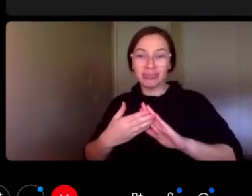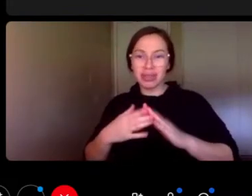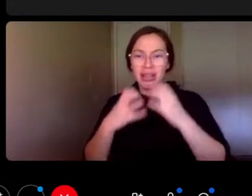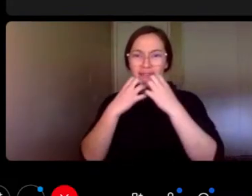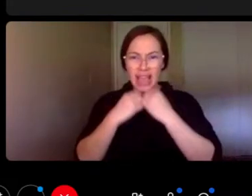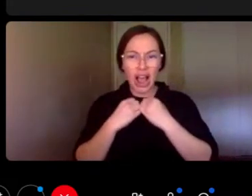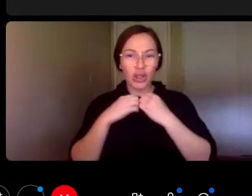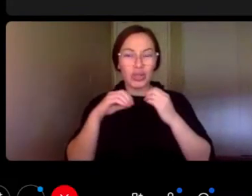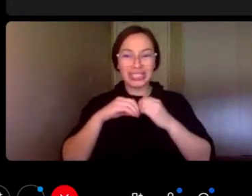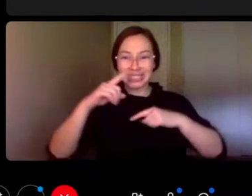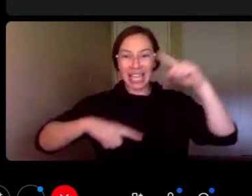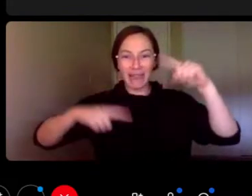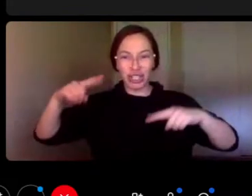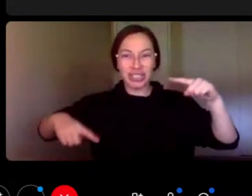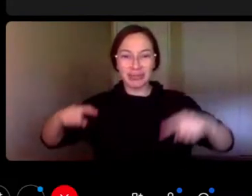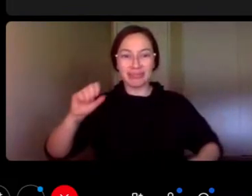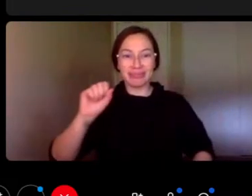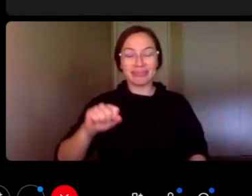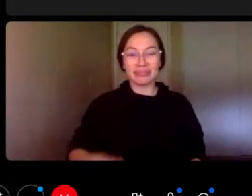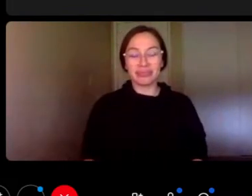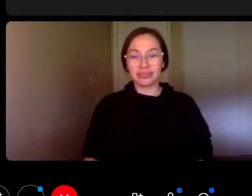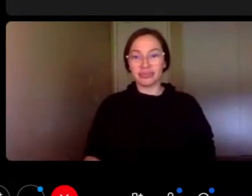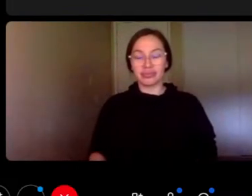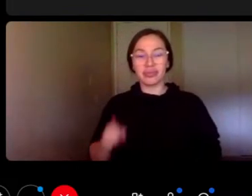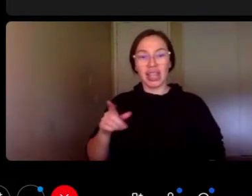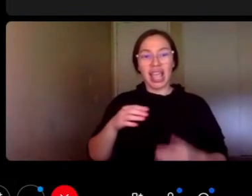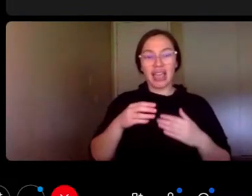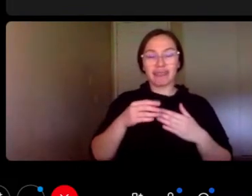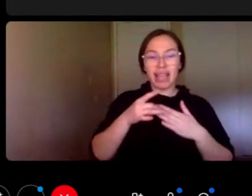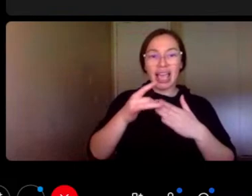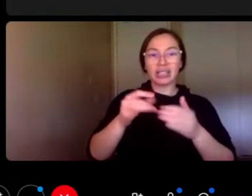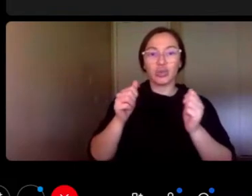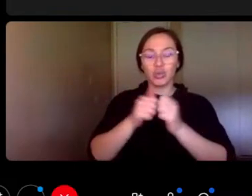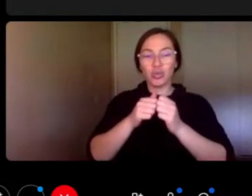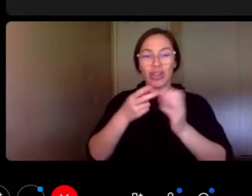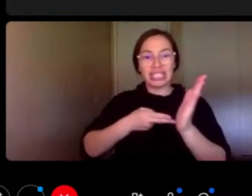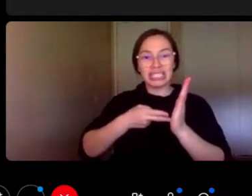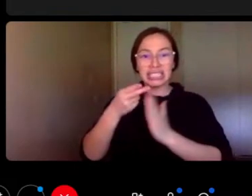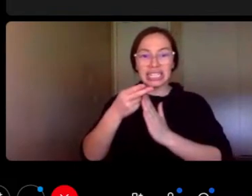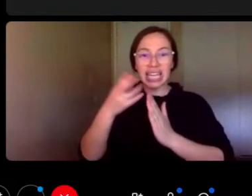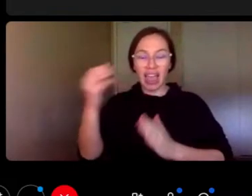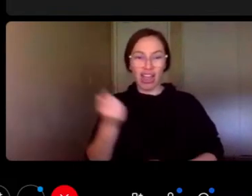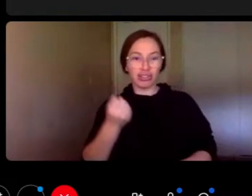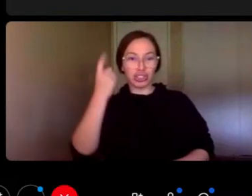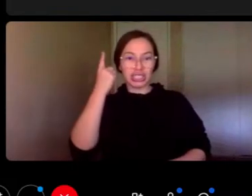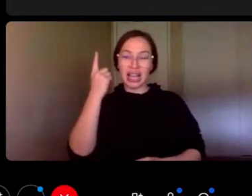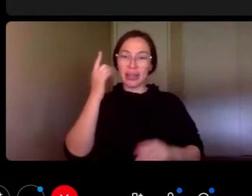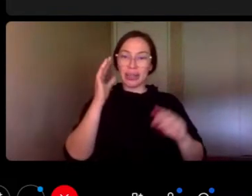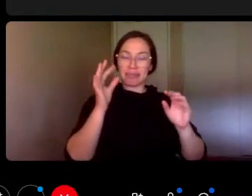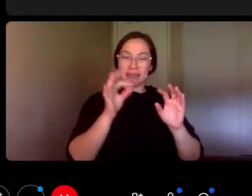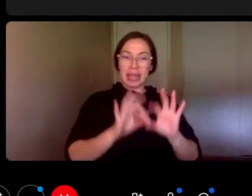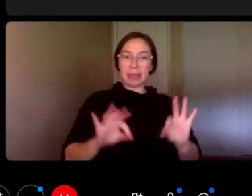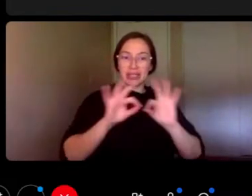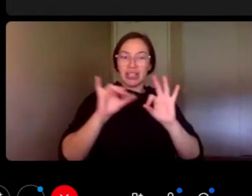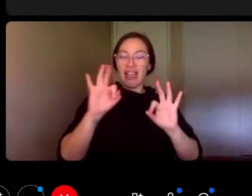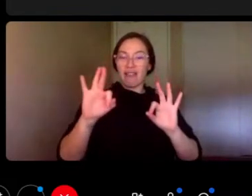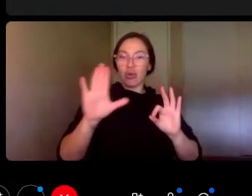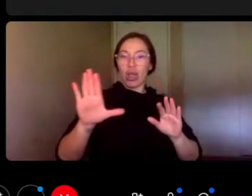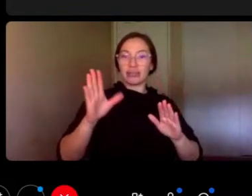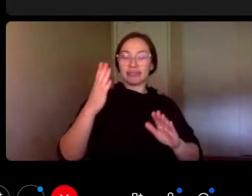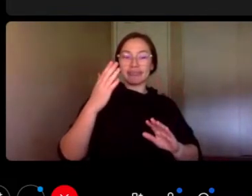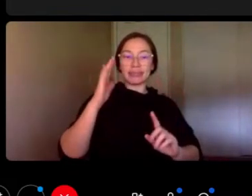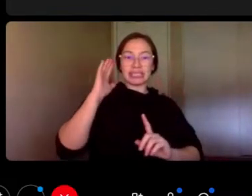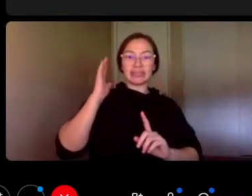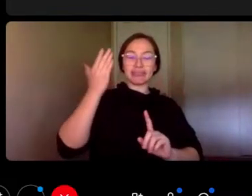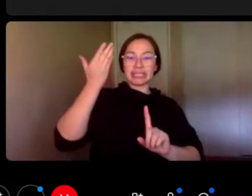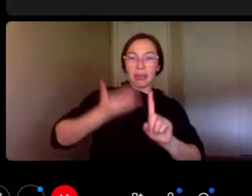diversity. Act with dignity and understand the implications of demeanor and behavior. I will confess, I